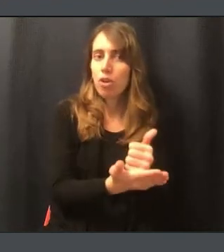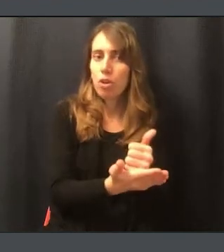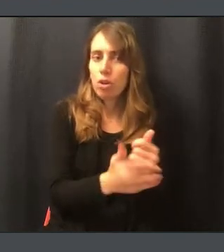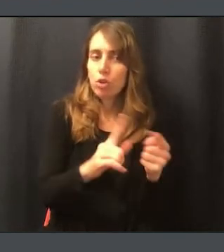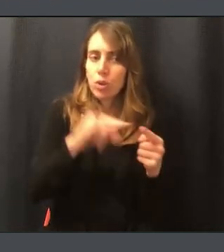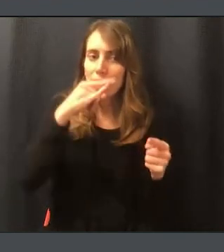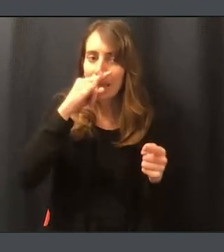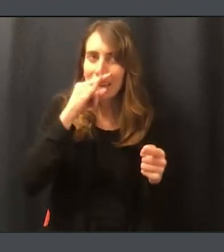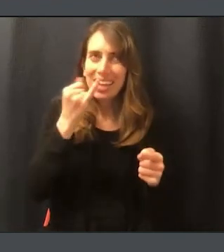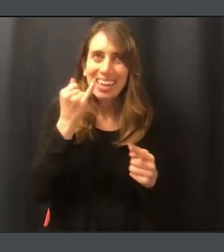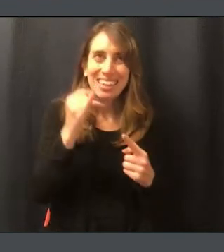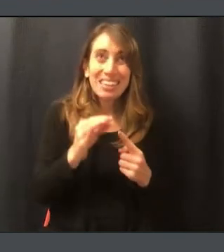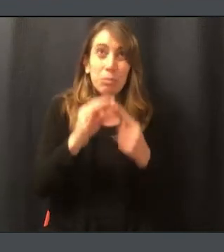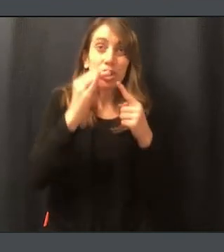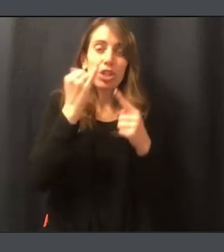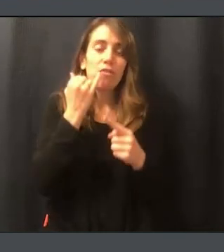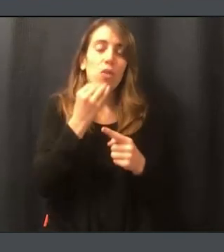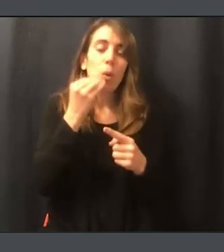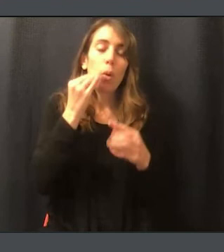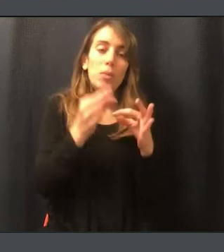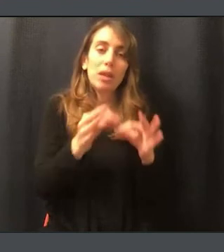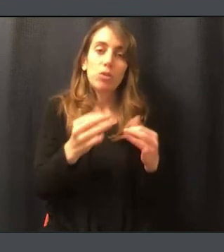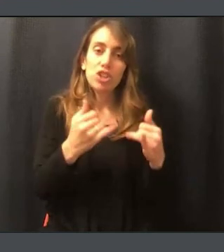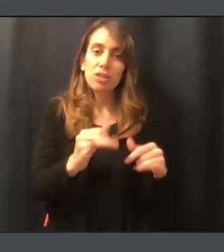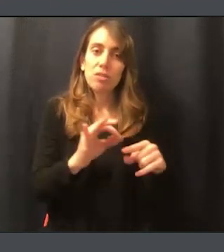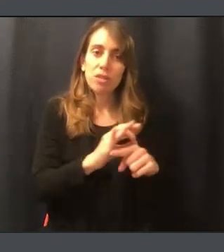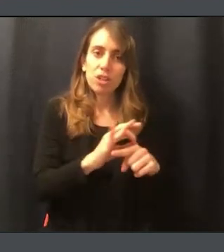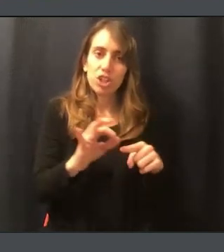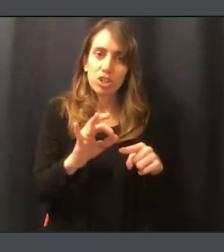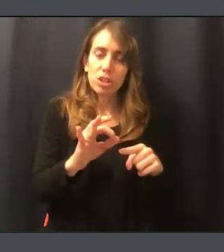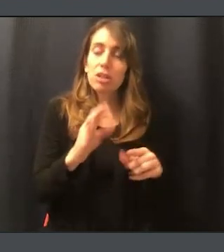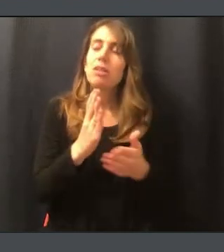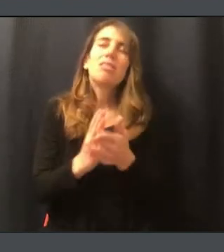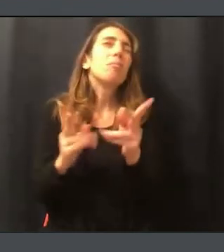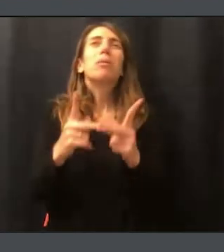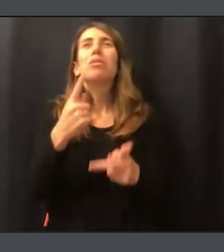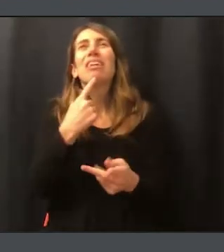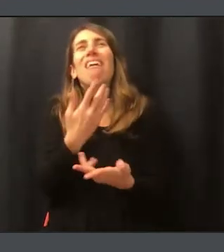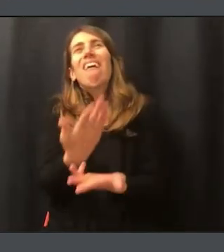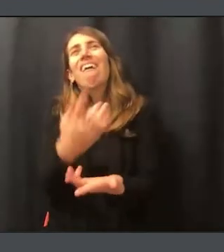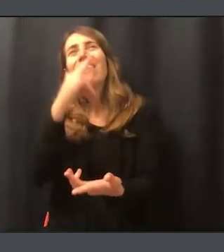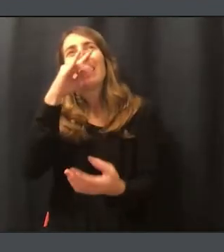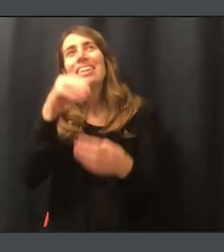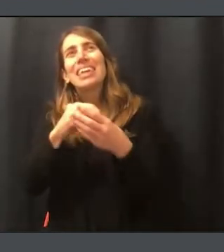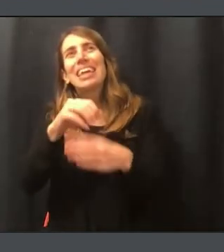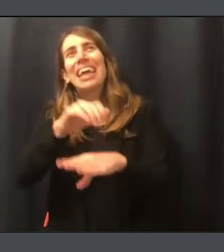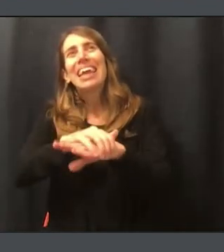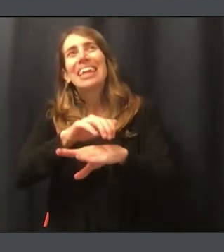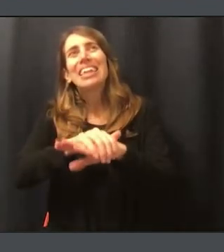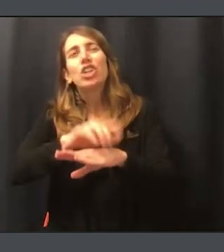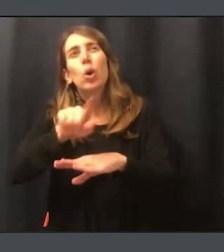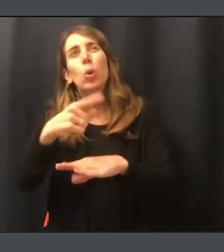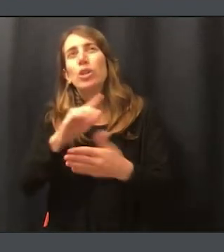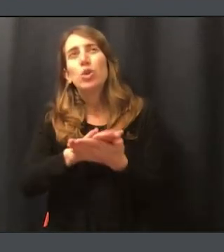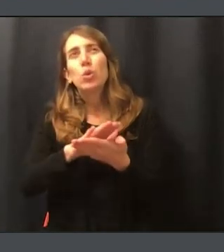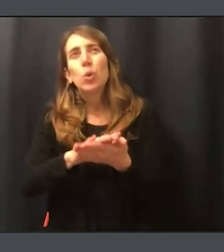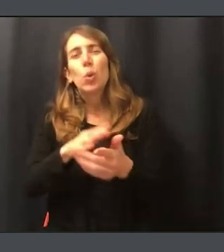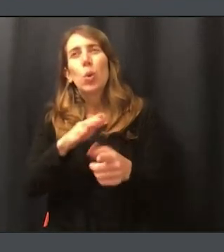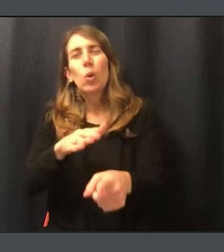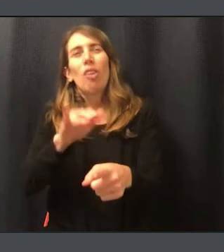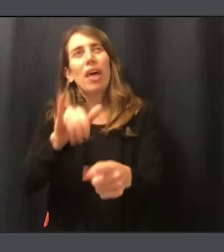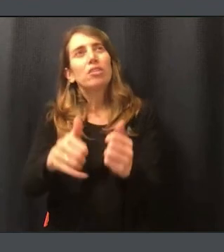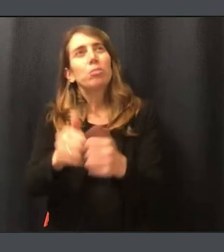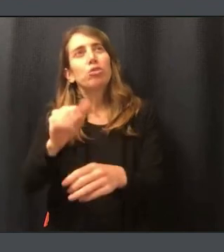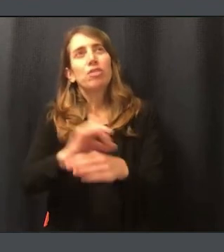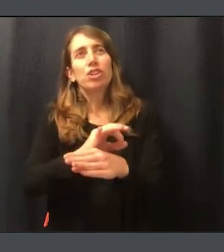kid. Sometimes people will say, well, the kid is in an English-only school, so it's not functional for the kid anymore, but the kid still has to go home and talk to their parents, right?